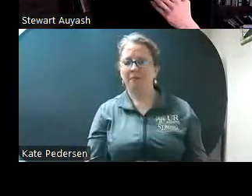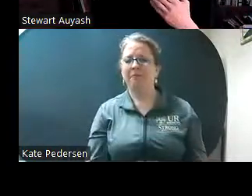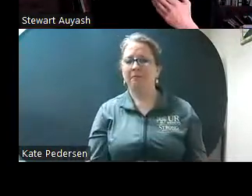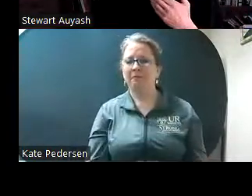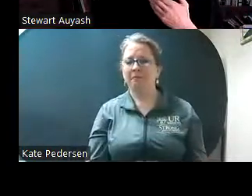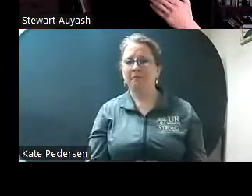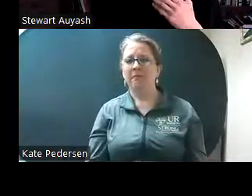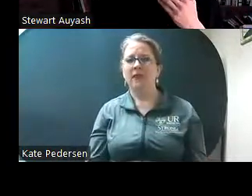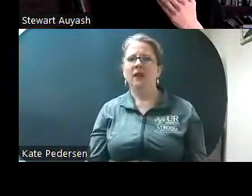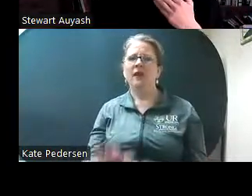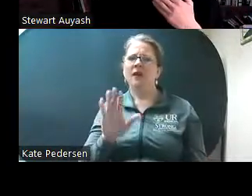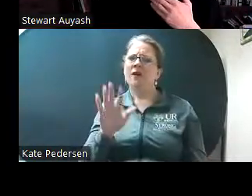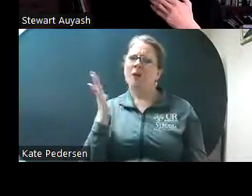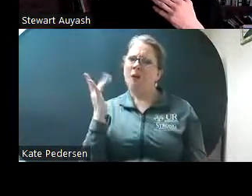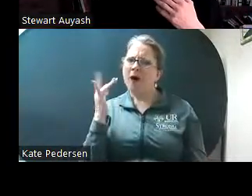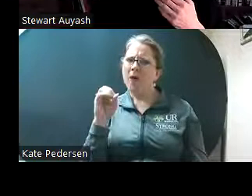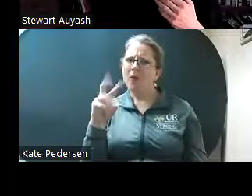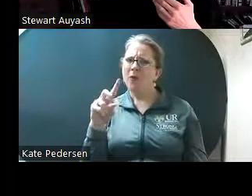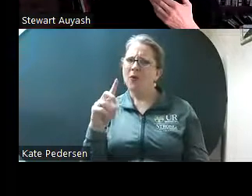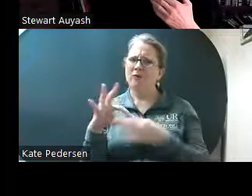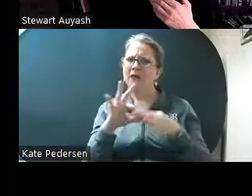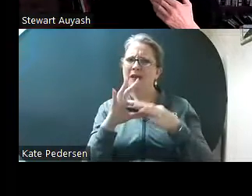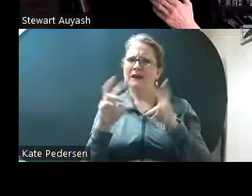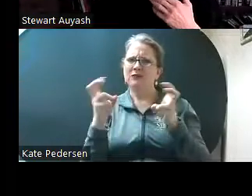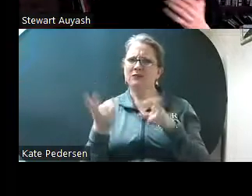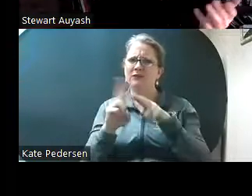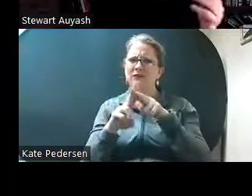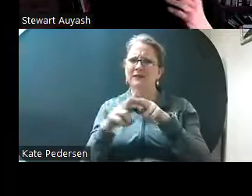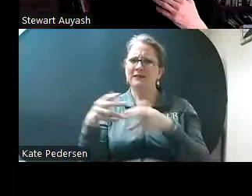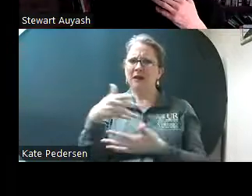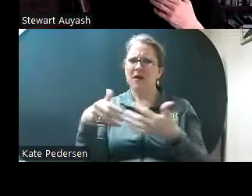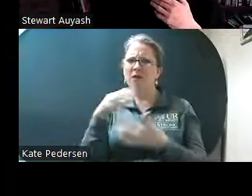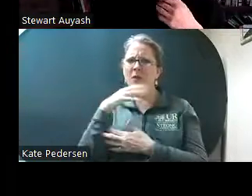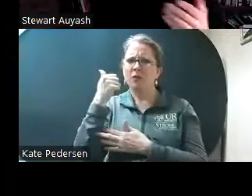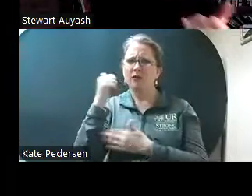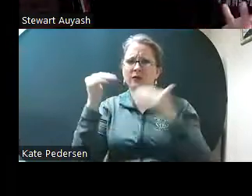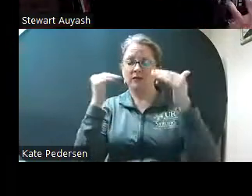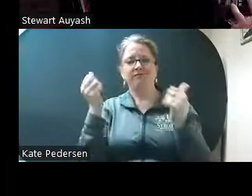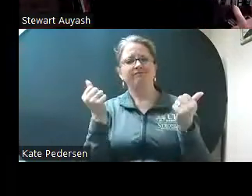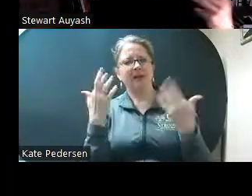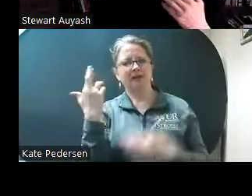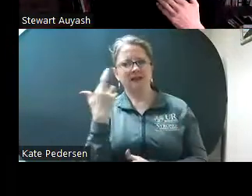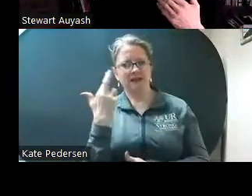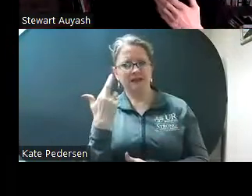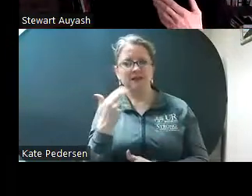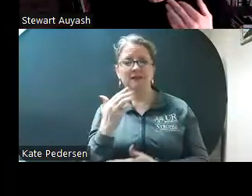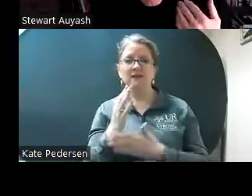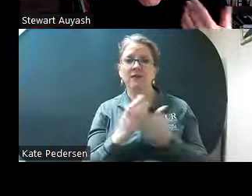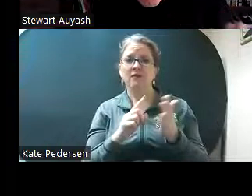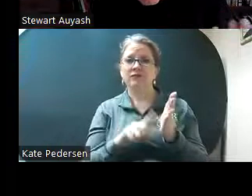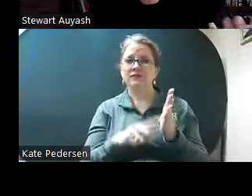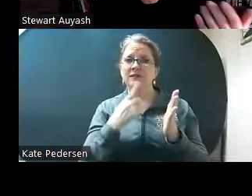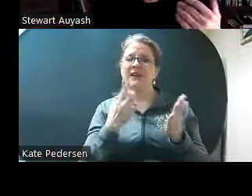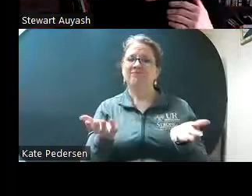So why has the opioid-related issues increased among older adults? Lots of reasons. The researchers claimed that it